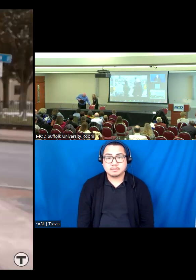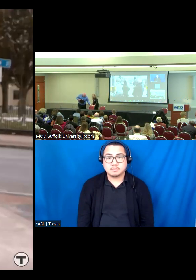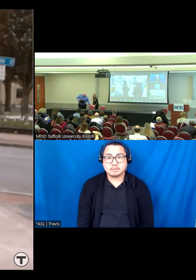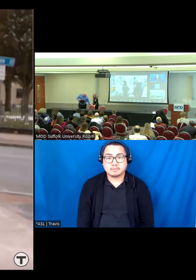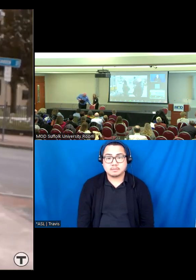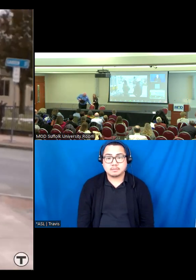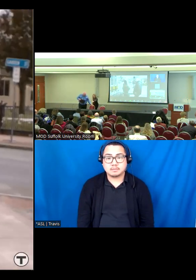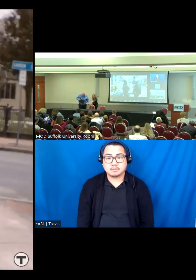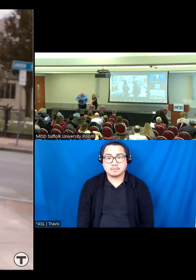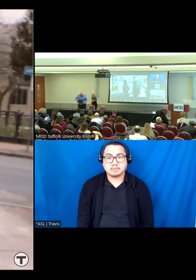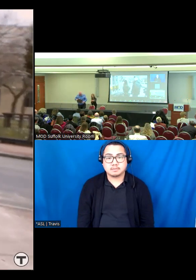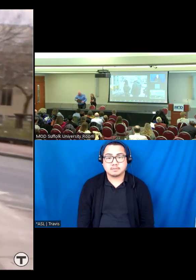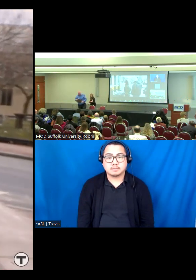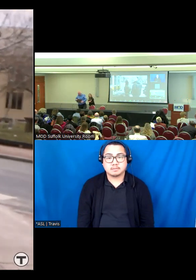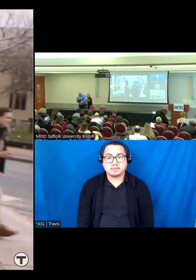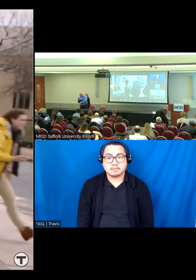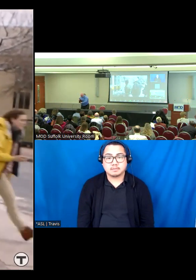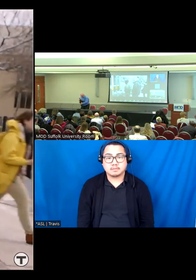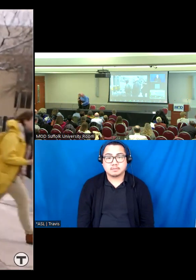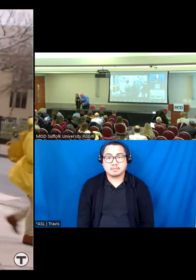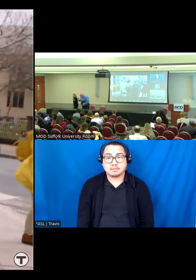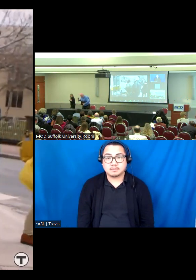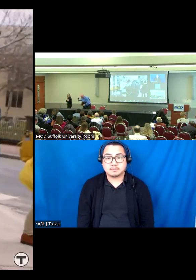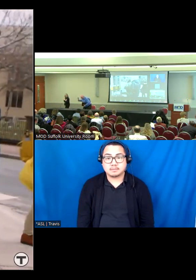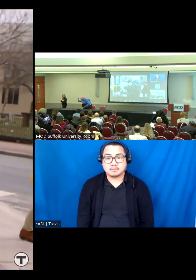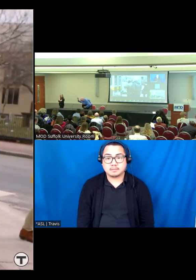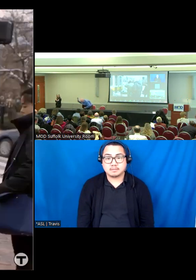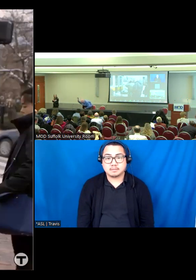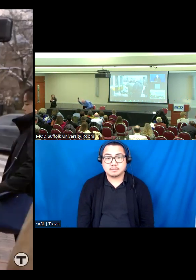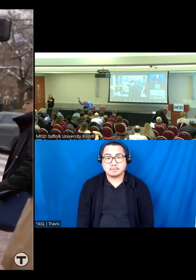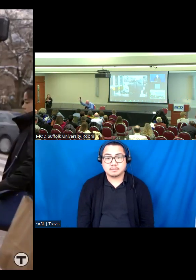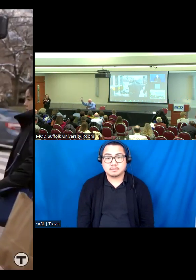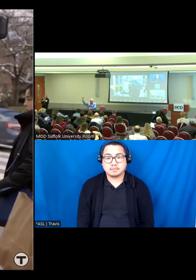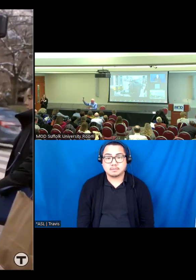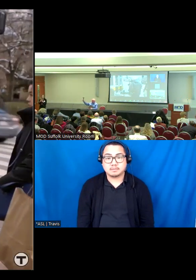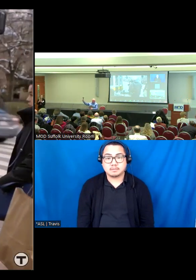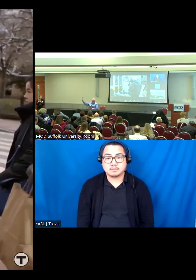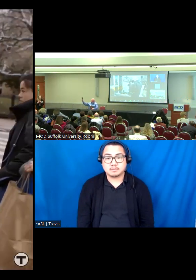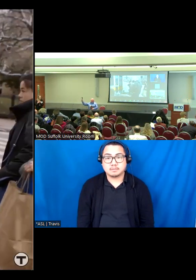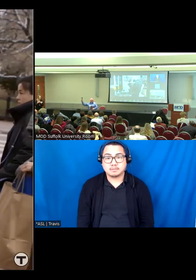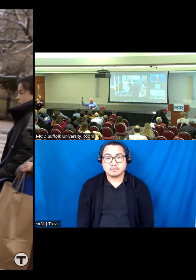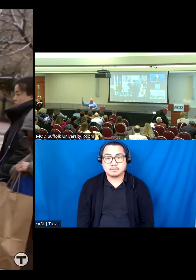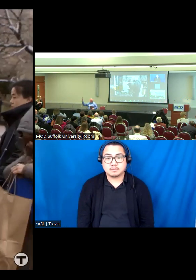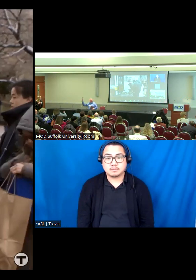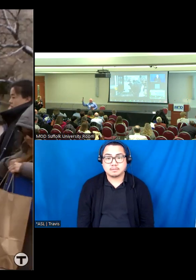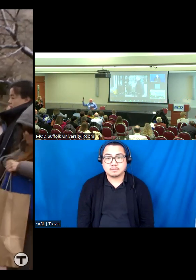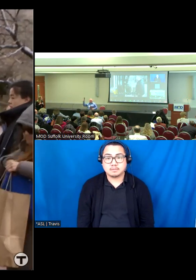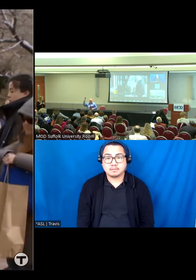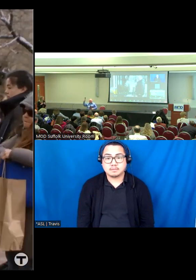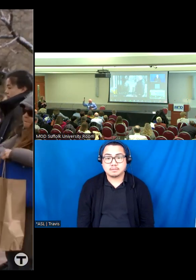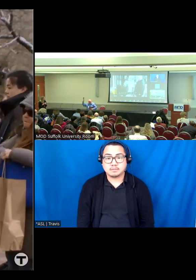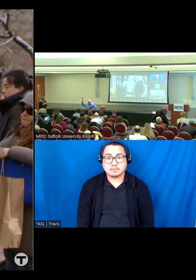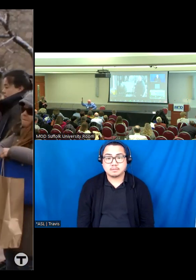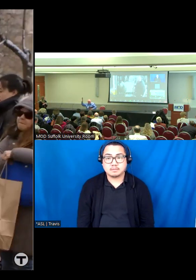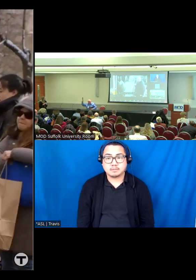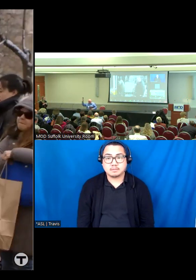Oh, wow, bus. Albany bus. That's Albany, yeah. Look it. Yeah, you can. We said there's got to be a